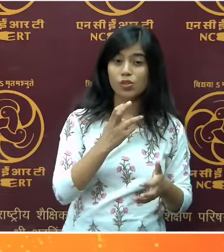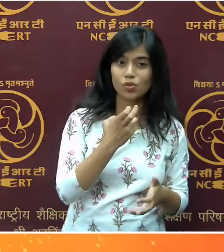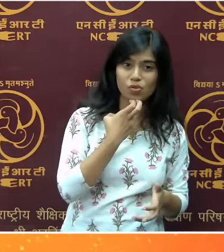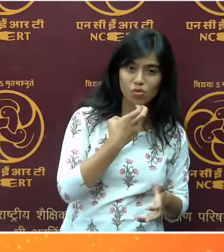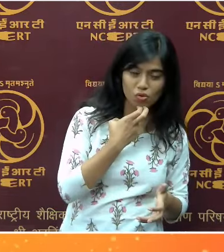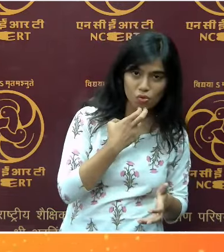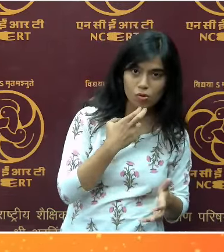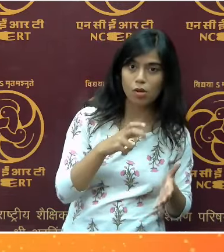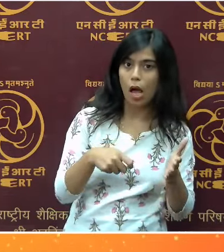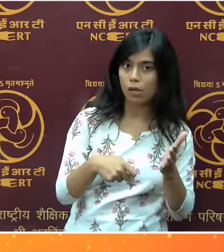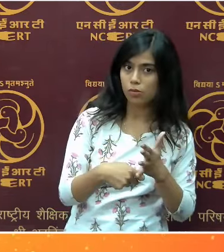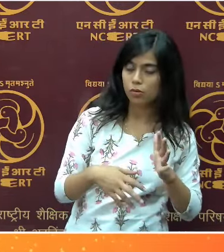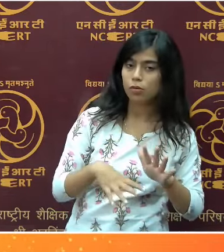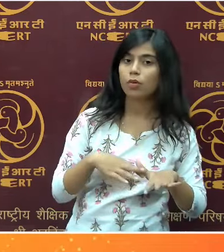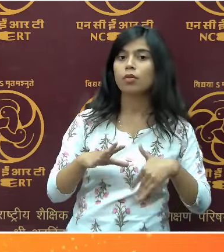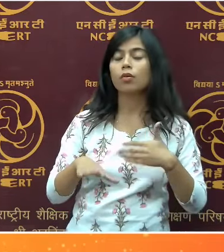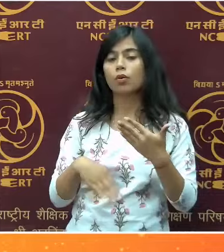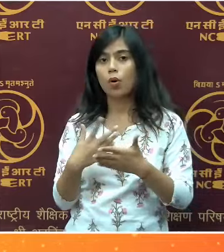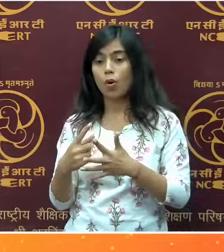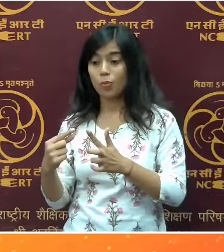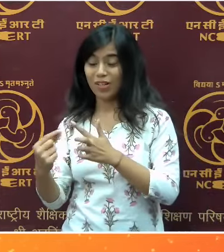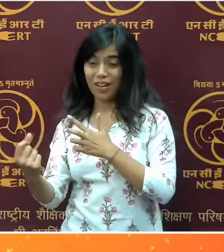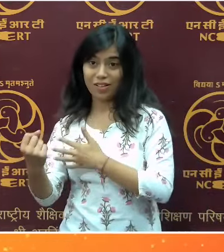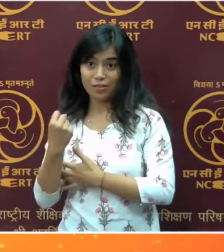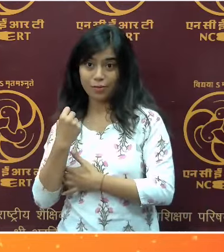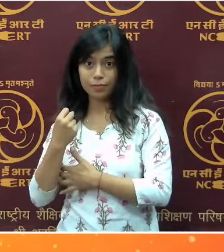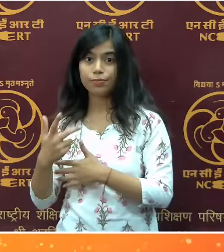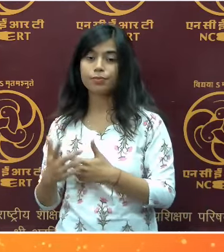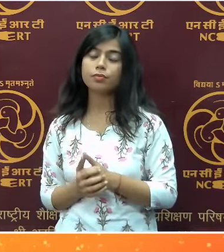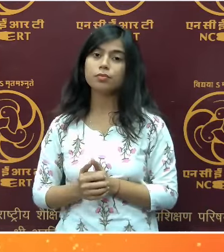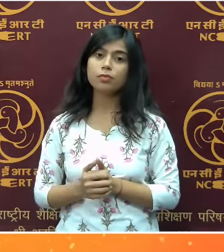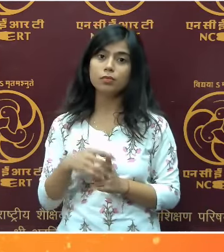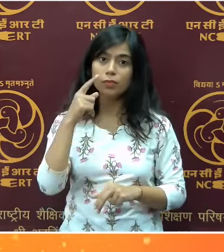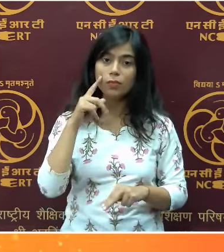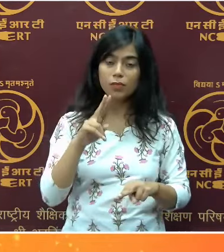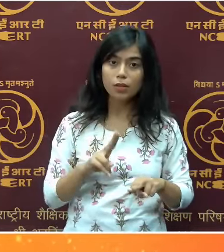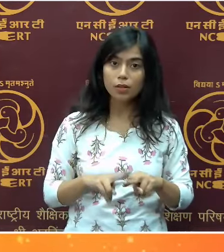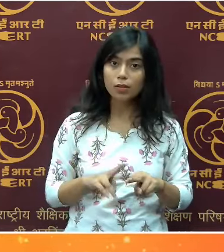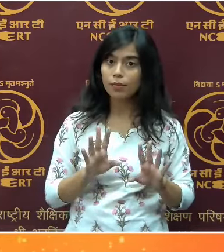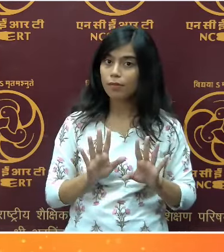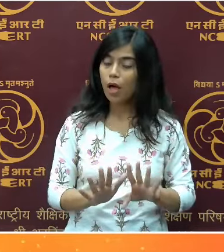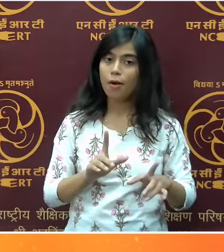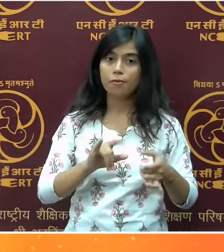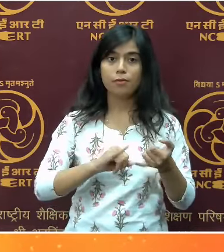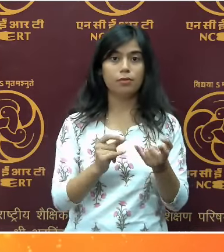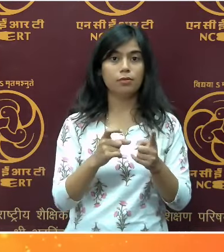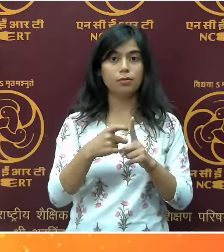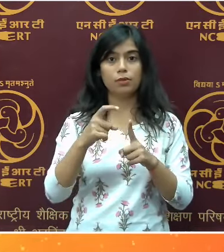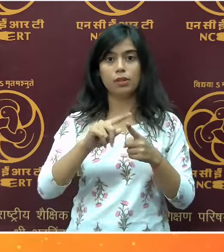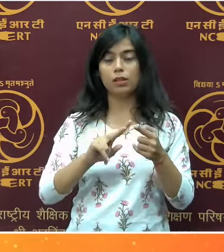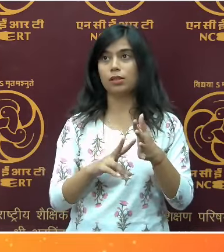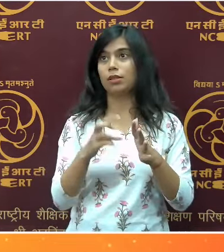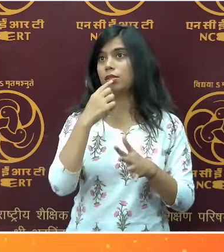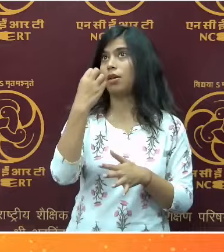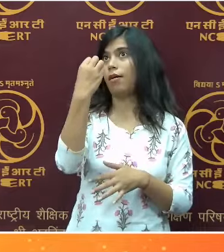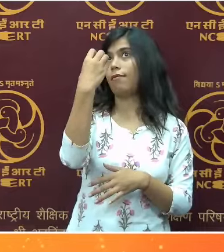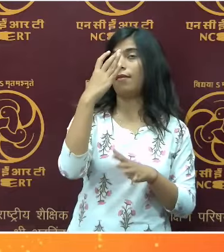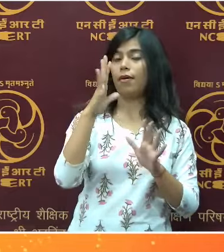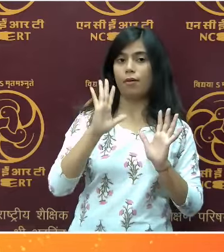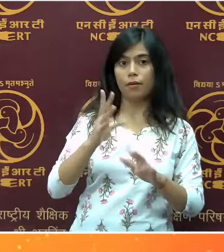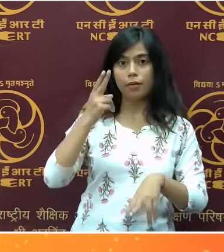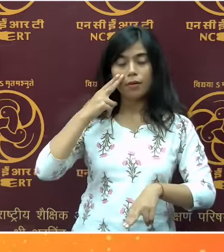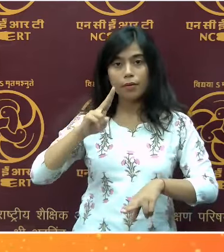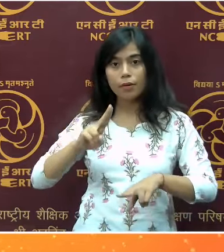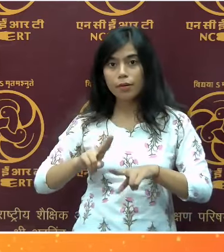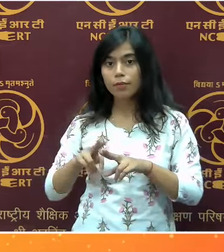potential will give the potential energy. If the battery has certain potential energy, the bulb will glow if the circuit